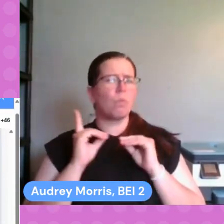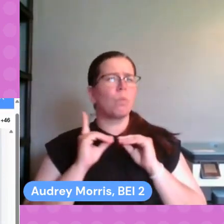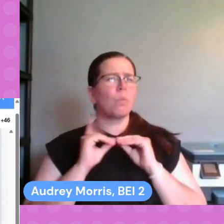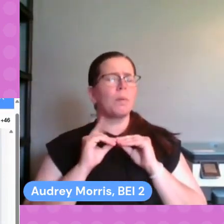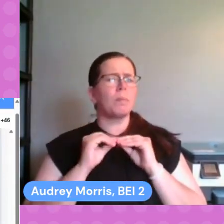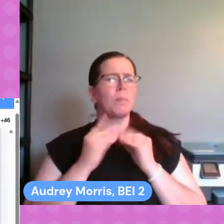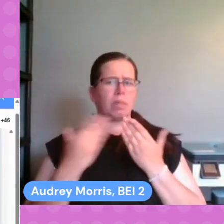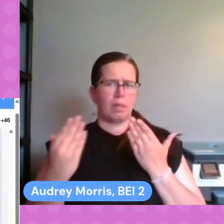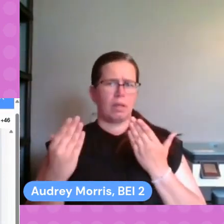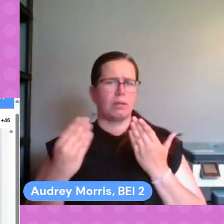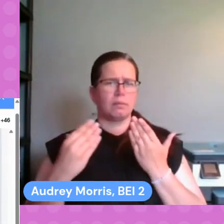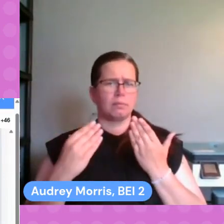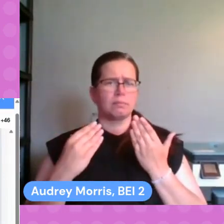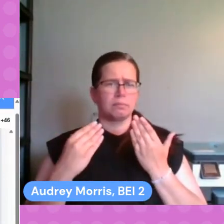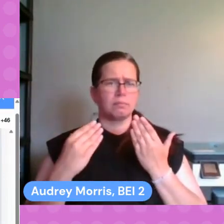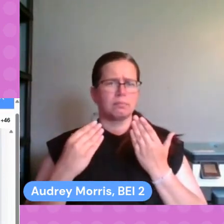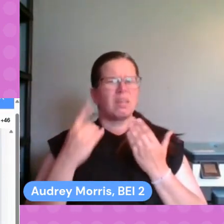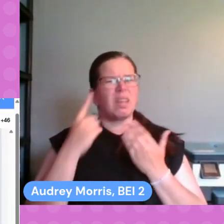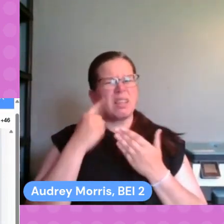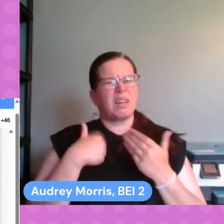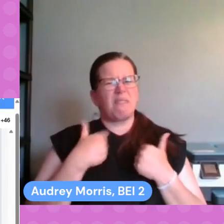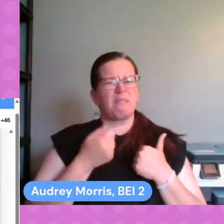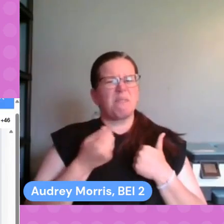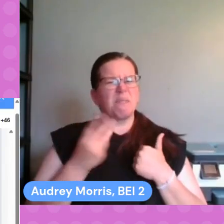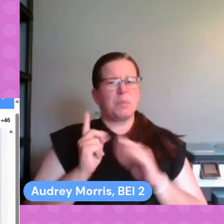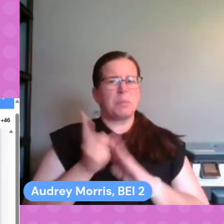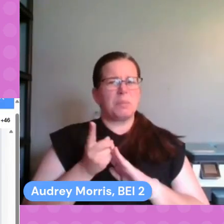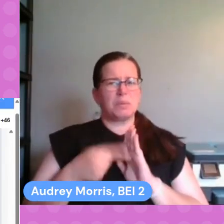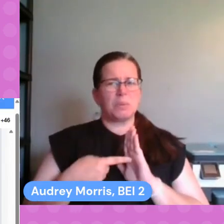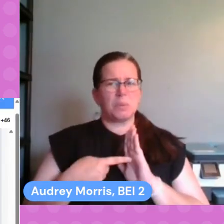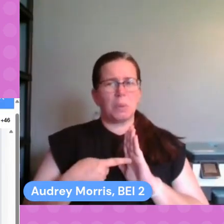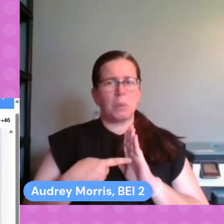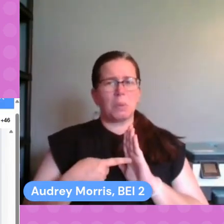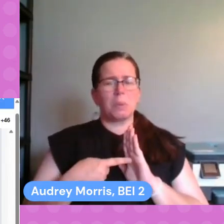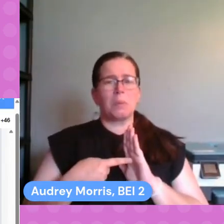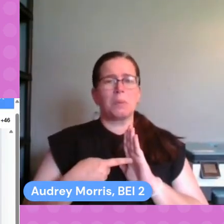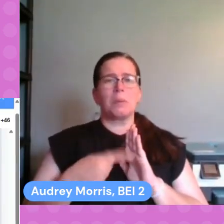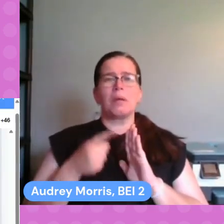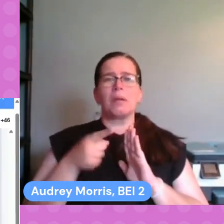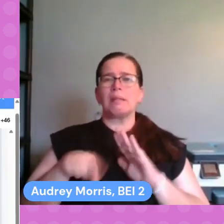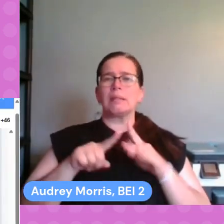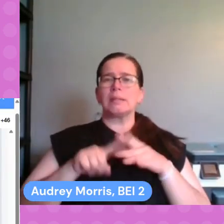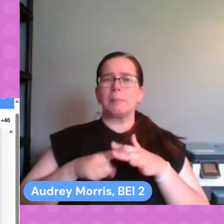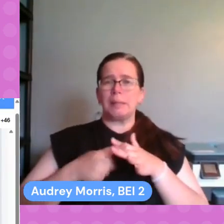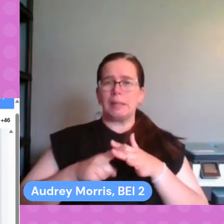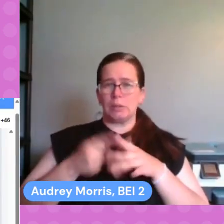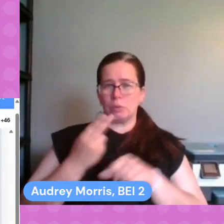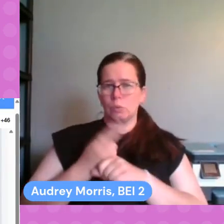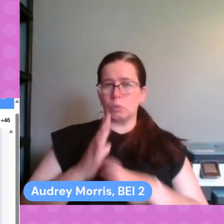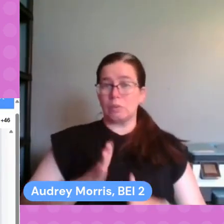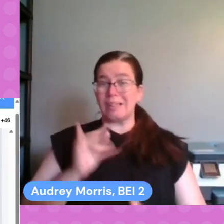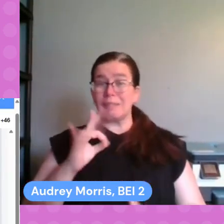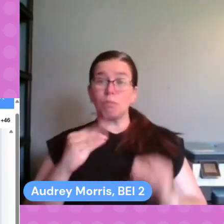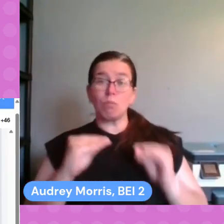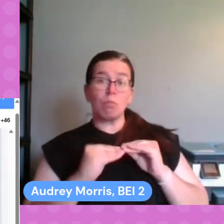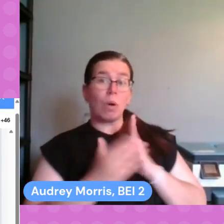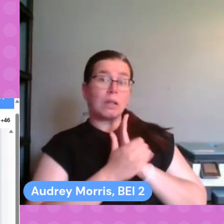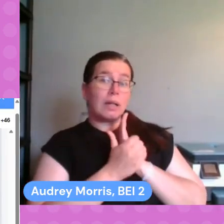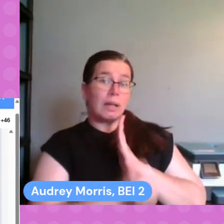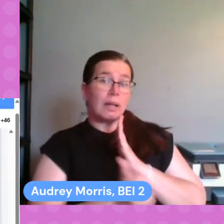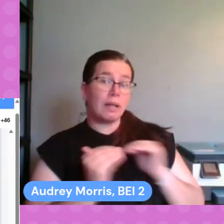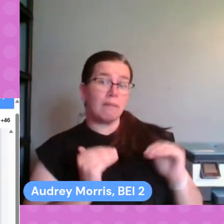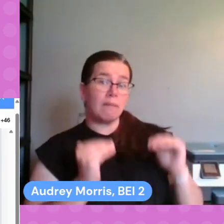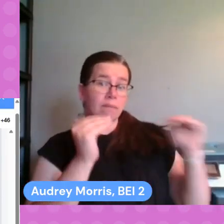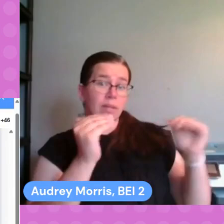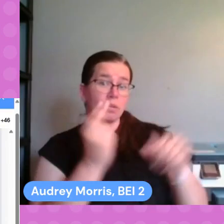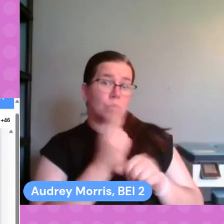thing that I think couple of minutes left to show too is like, so this is it's a beginner user. What about more advanced users and more things